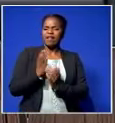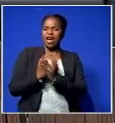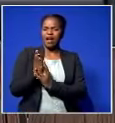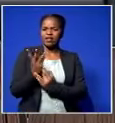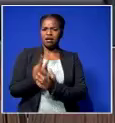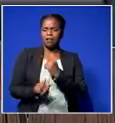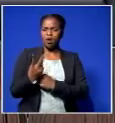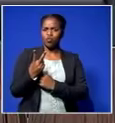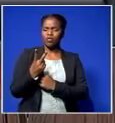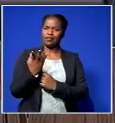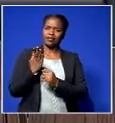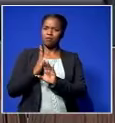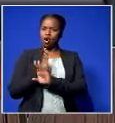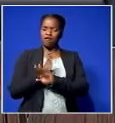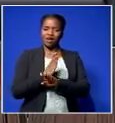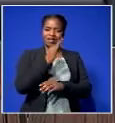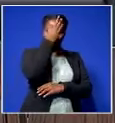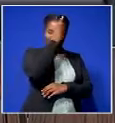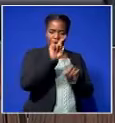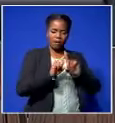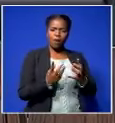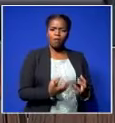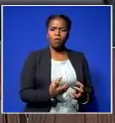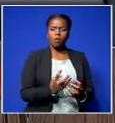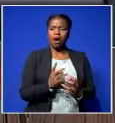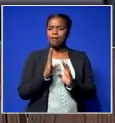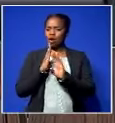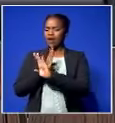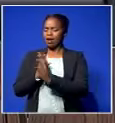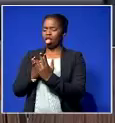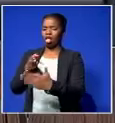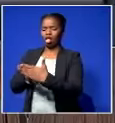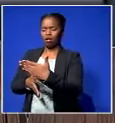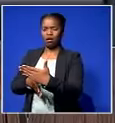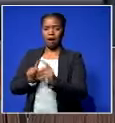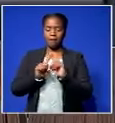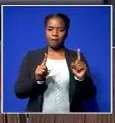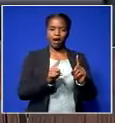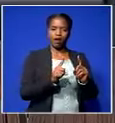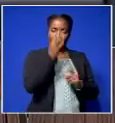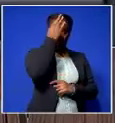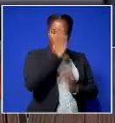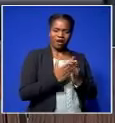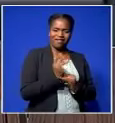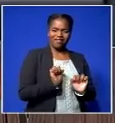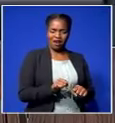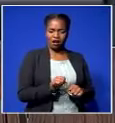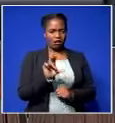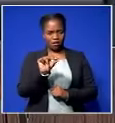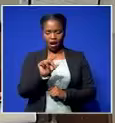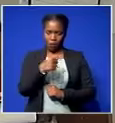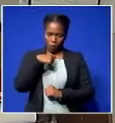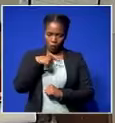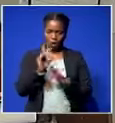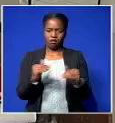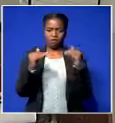same time. Only the poor have got access to one. Motsoaledi says South Africa's healthcare system faces two main